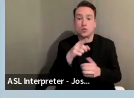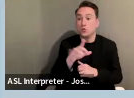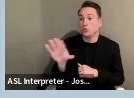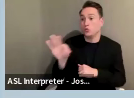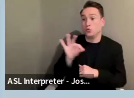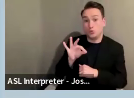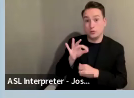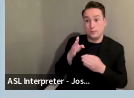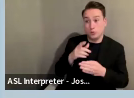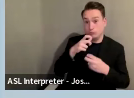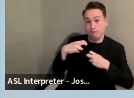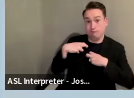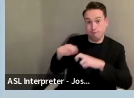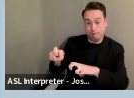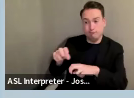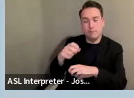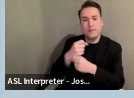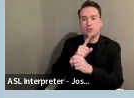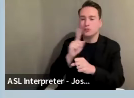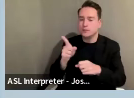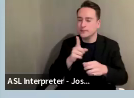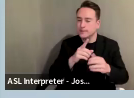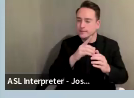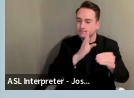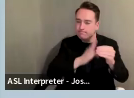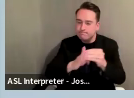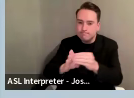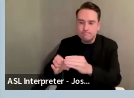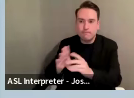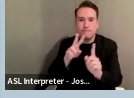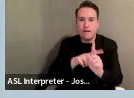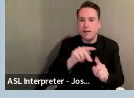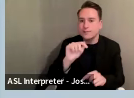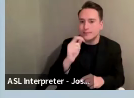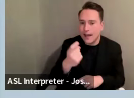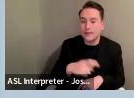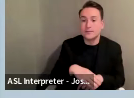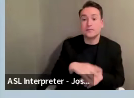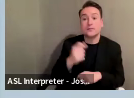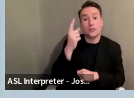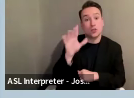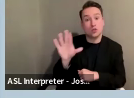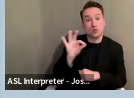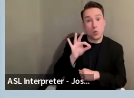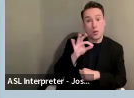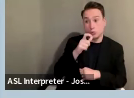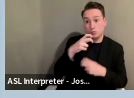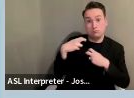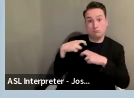want someone who's going to get things done, get the final taxes done. The choice for successor trustee does not need